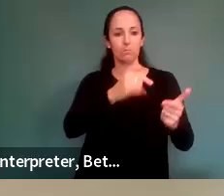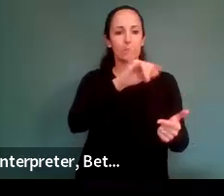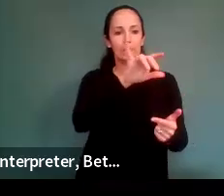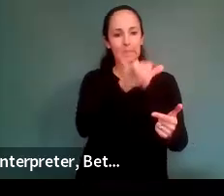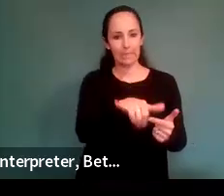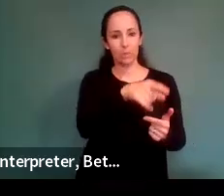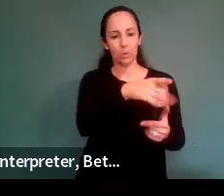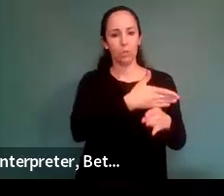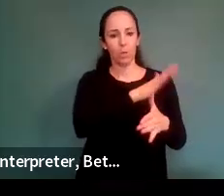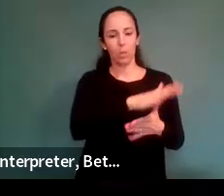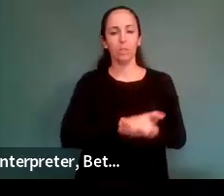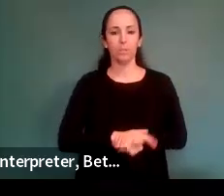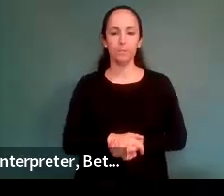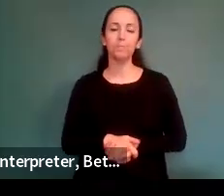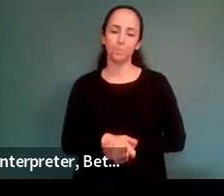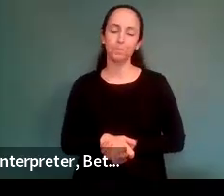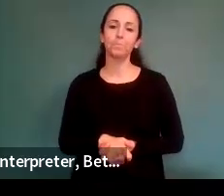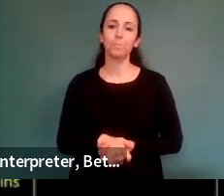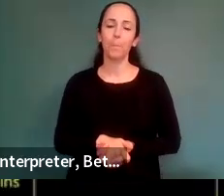Here we go.